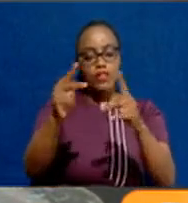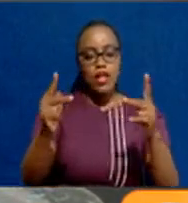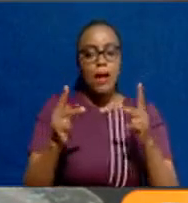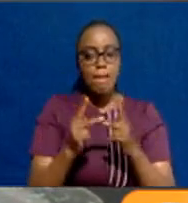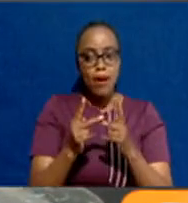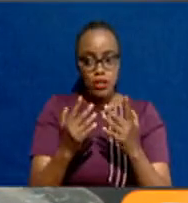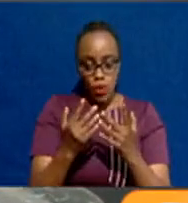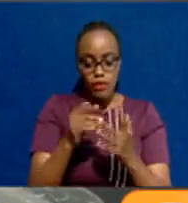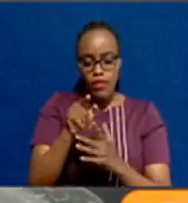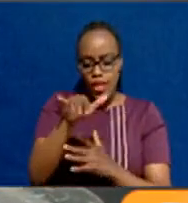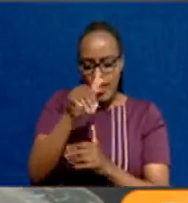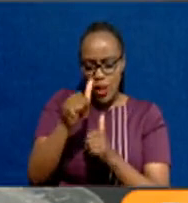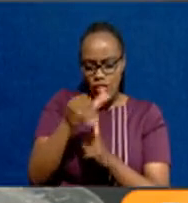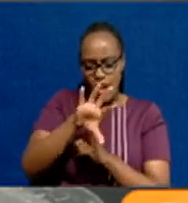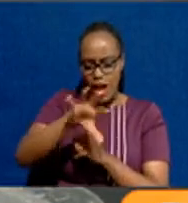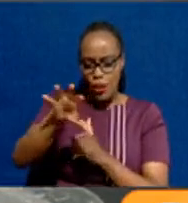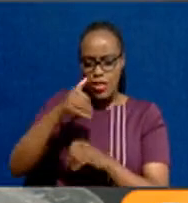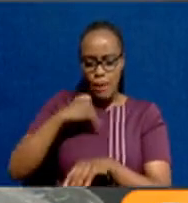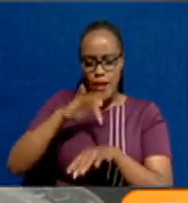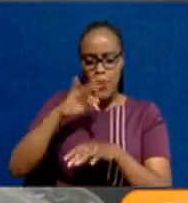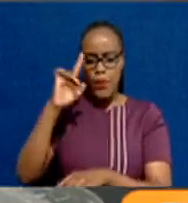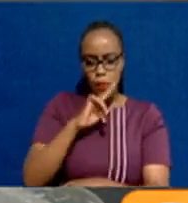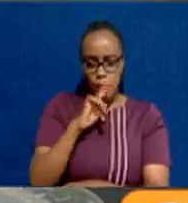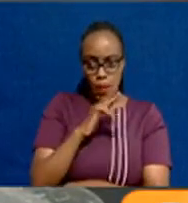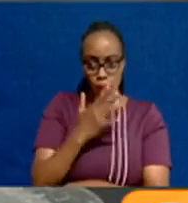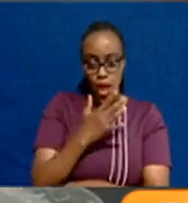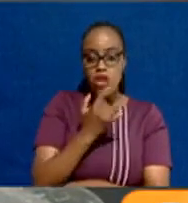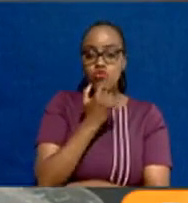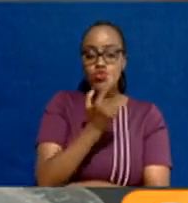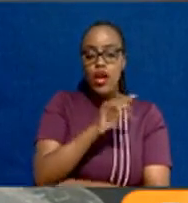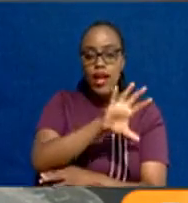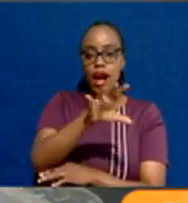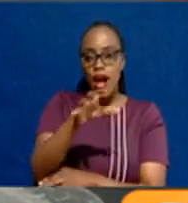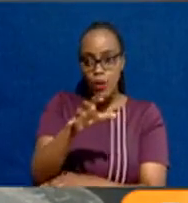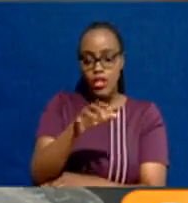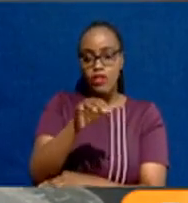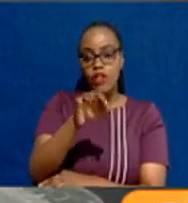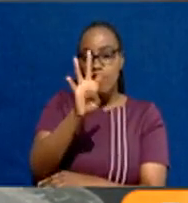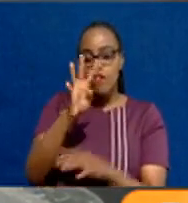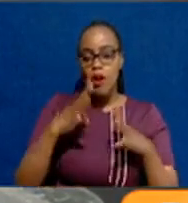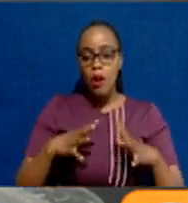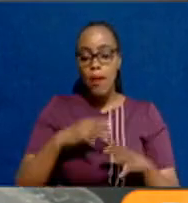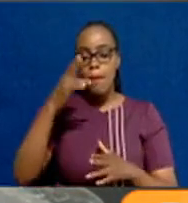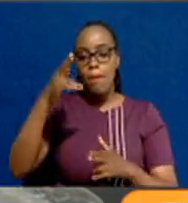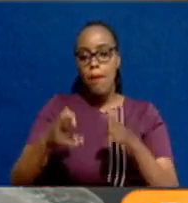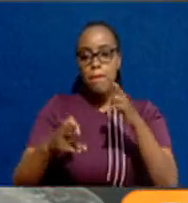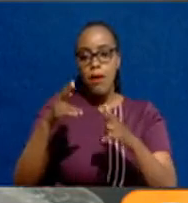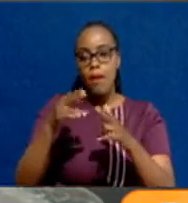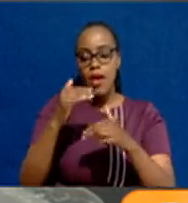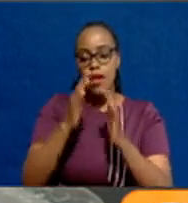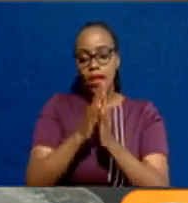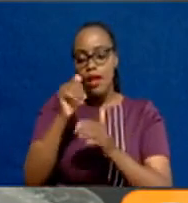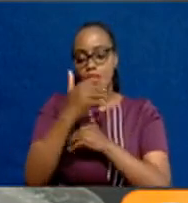of bandit-prone counties. In Logoron village of Turkana County, four people were shot and